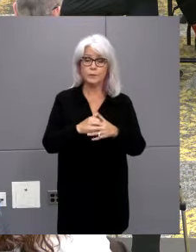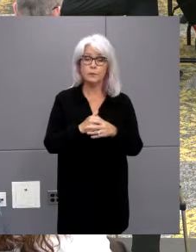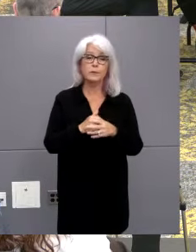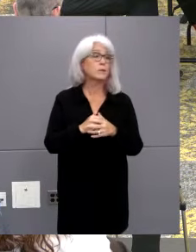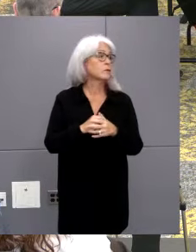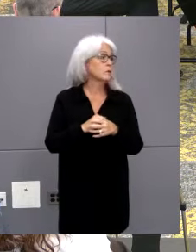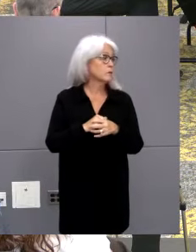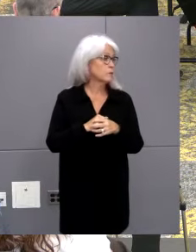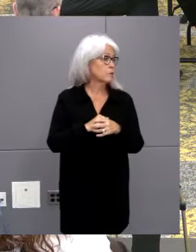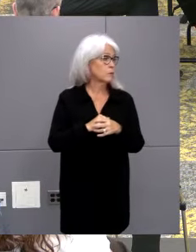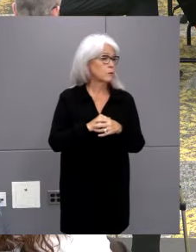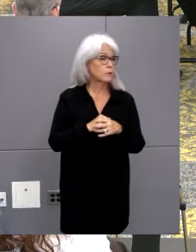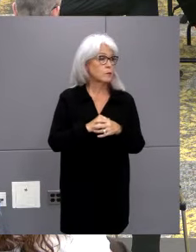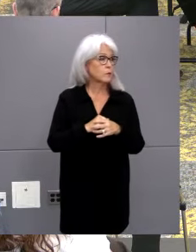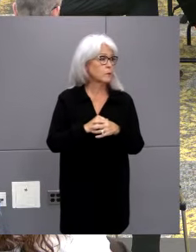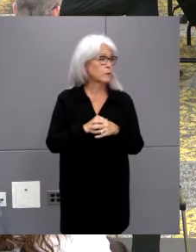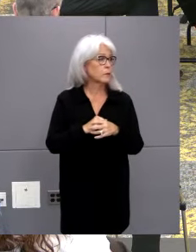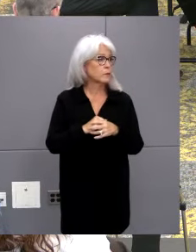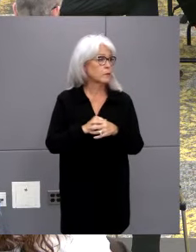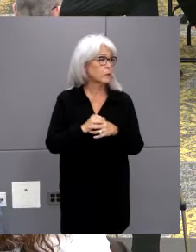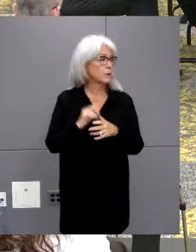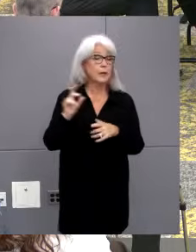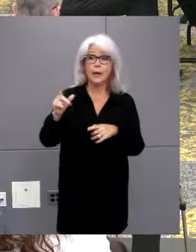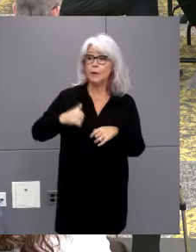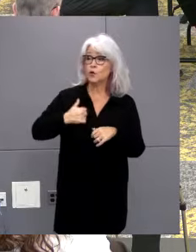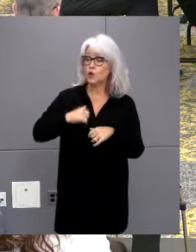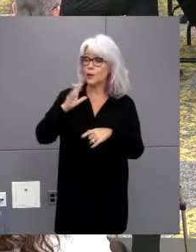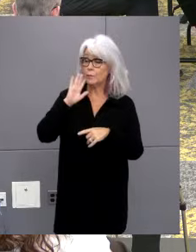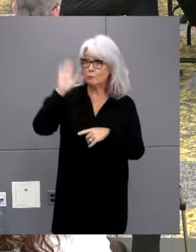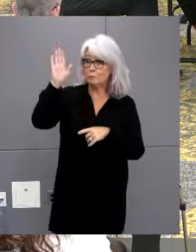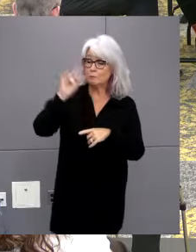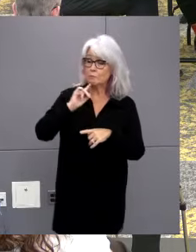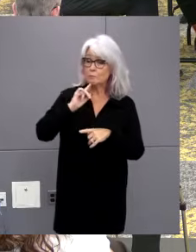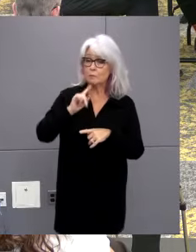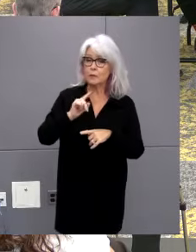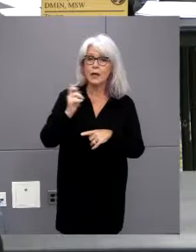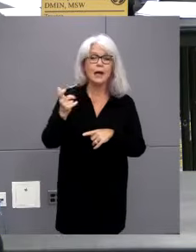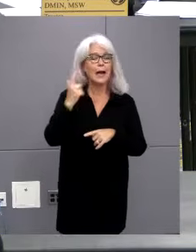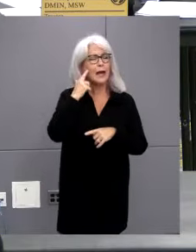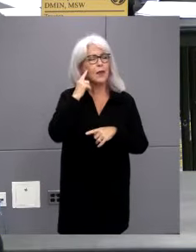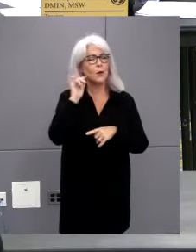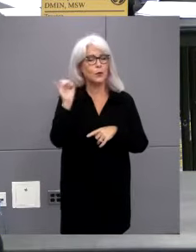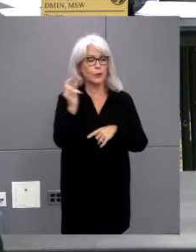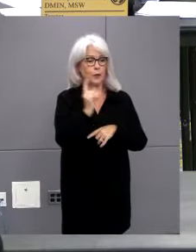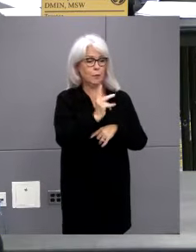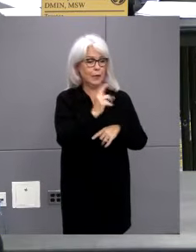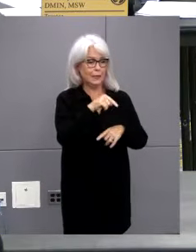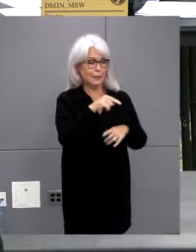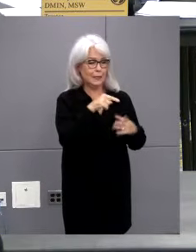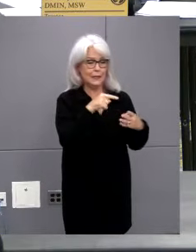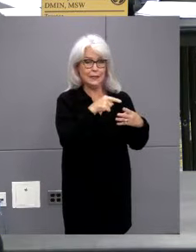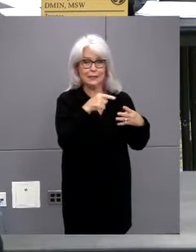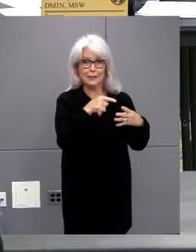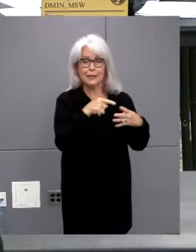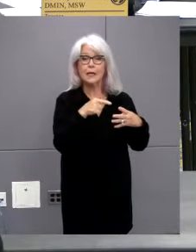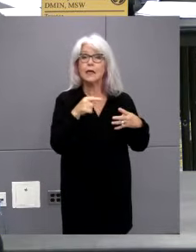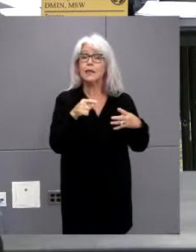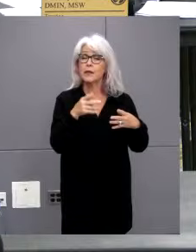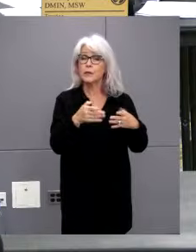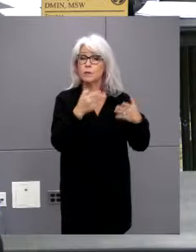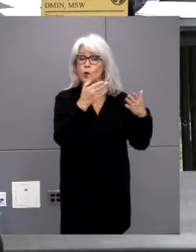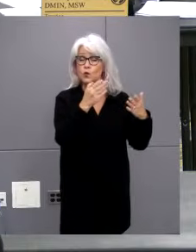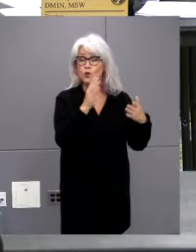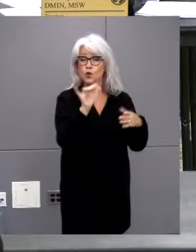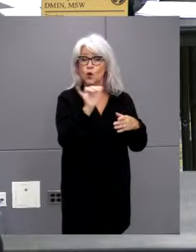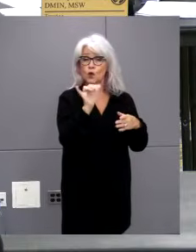Wait, I'm motion- sorry. On the amendment. I'm sorry, Chairman Swanson. Yes. I thought we would come back, but I think this motion would